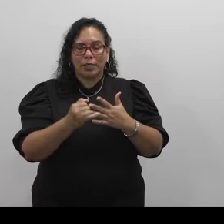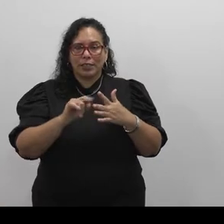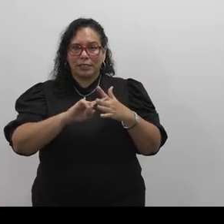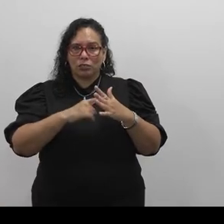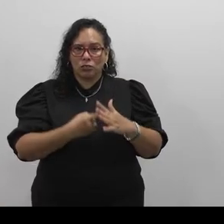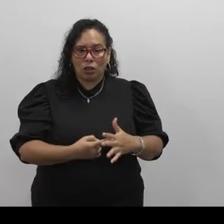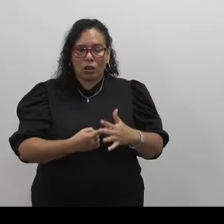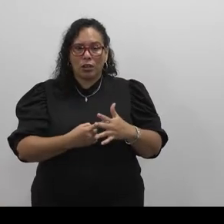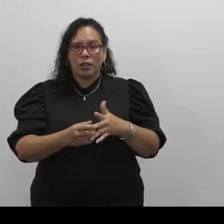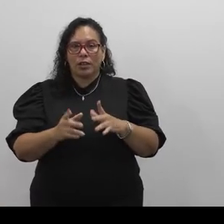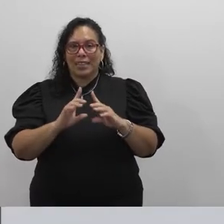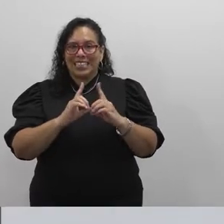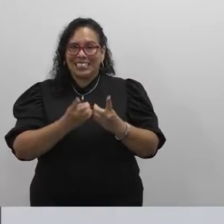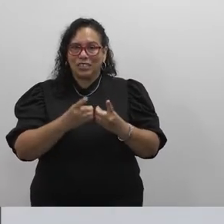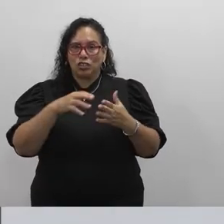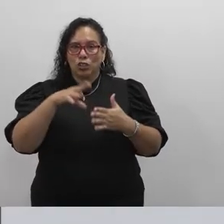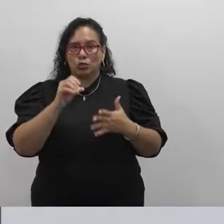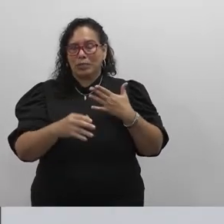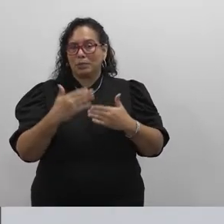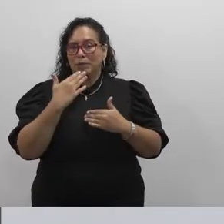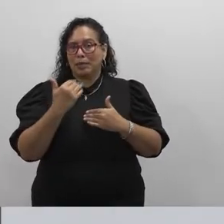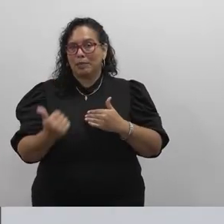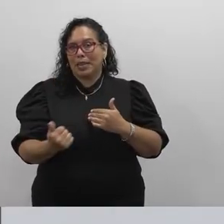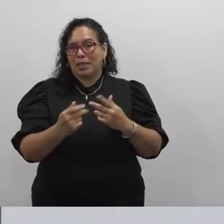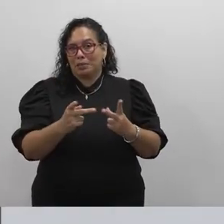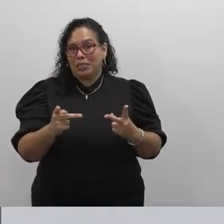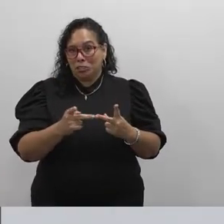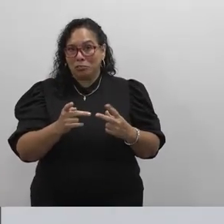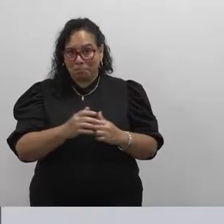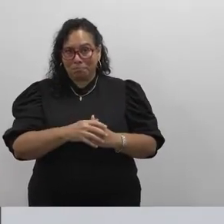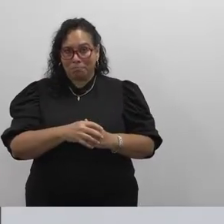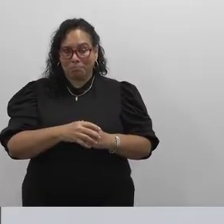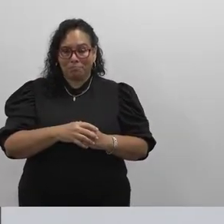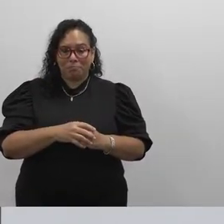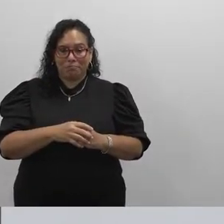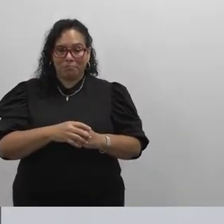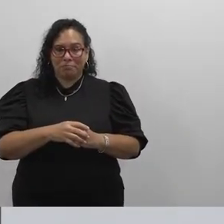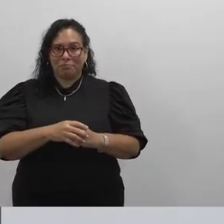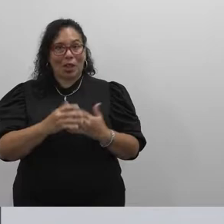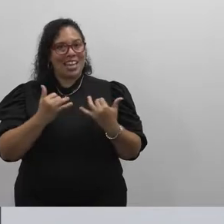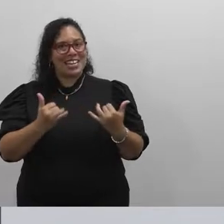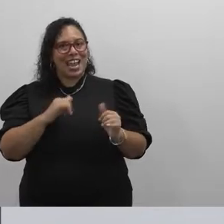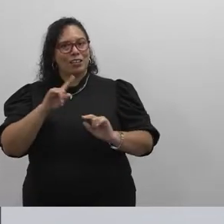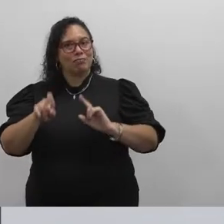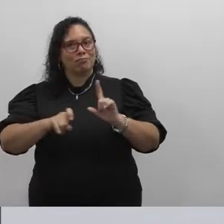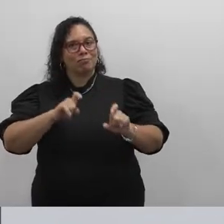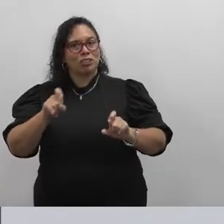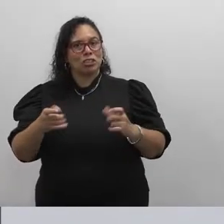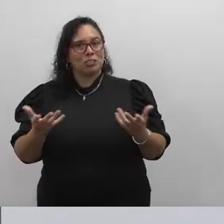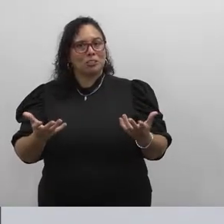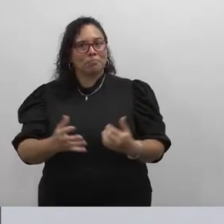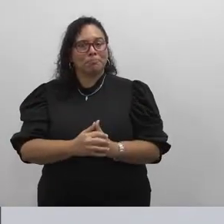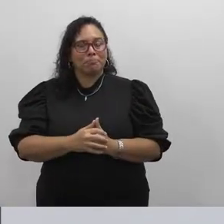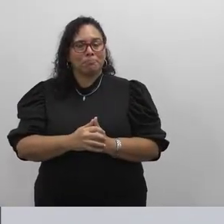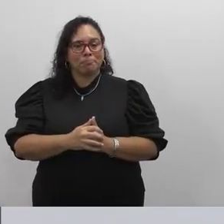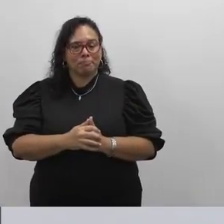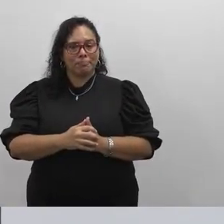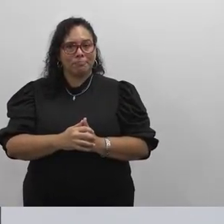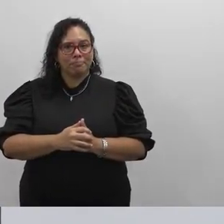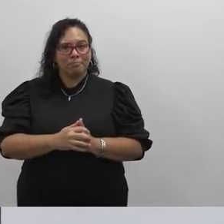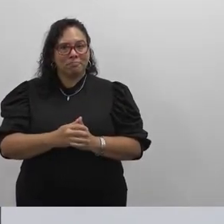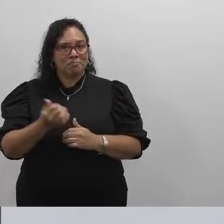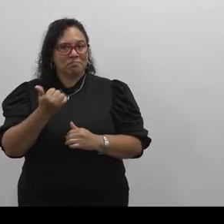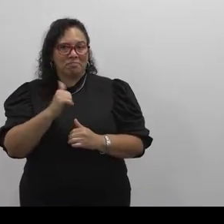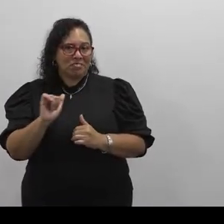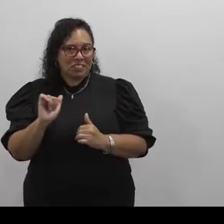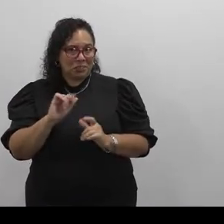really gonna put our district and our students in a better position. With that, I can field questions on the bond resolution or any one of those